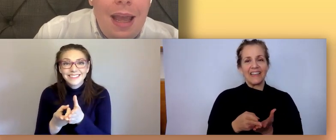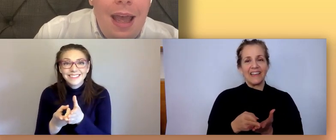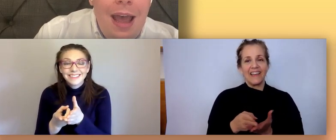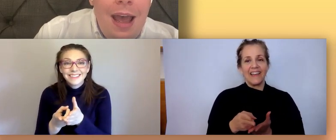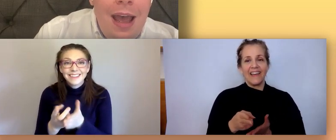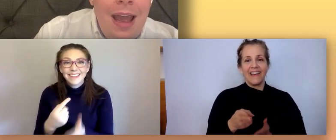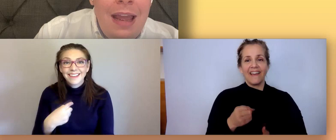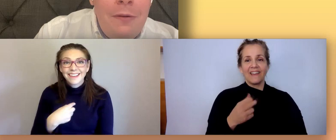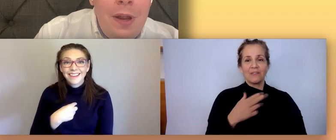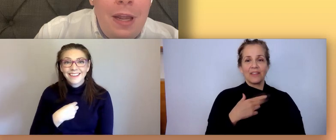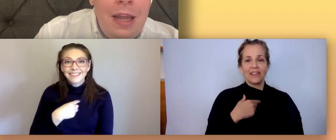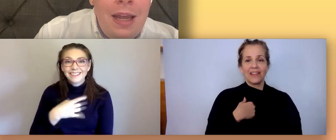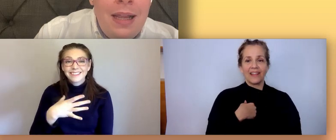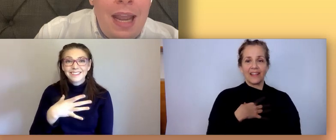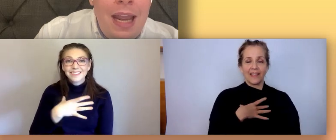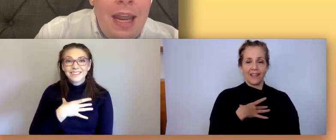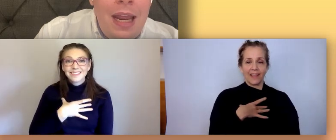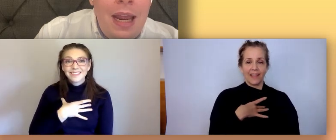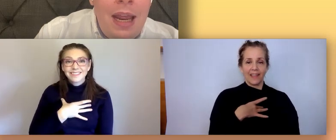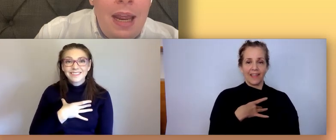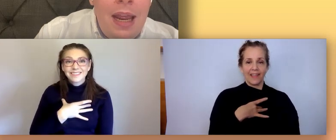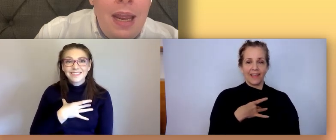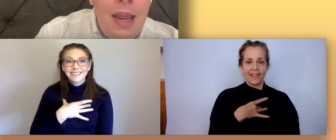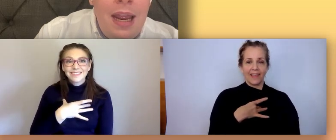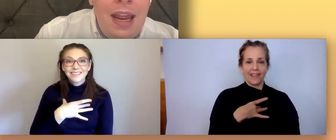Honestly, I